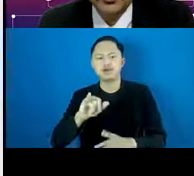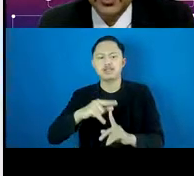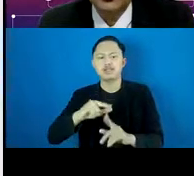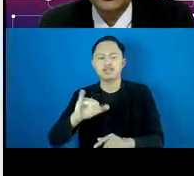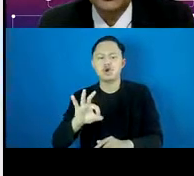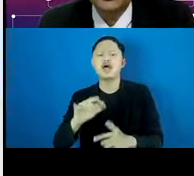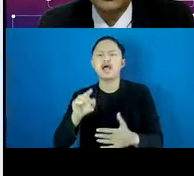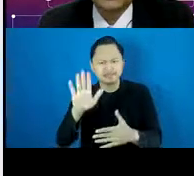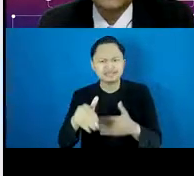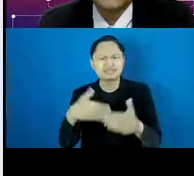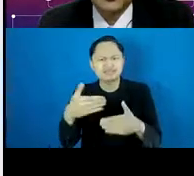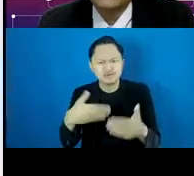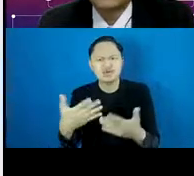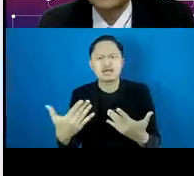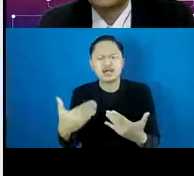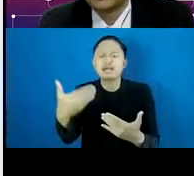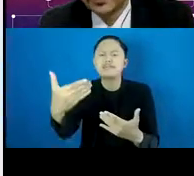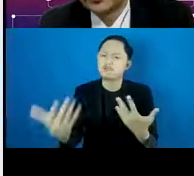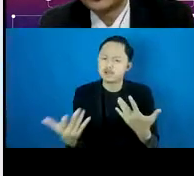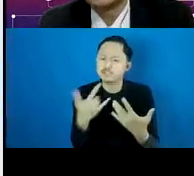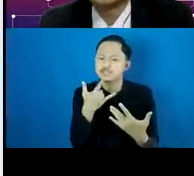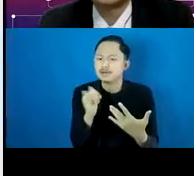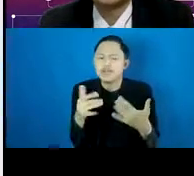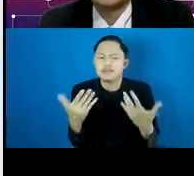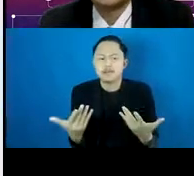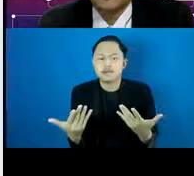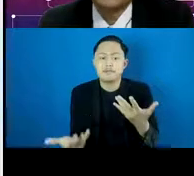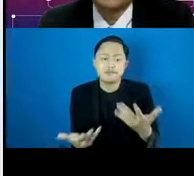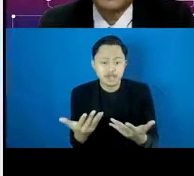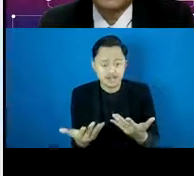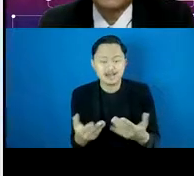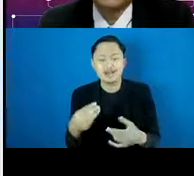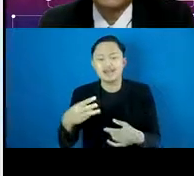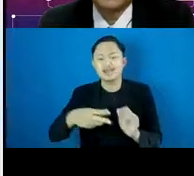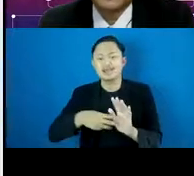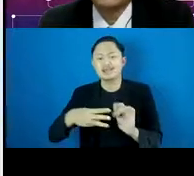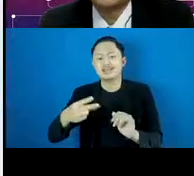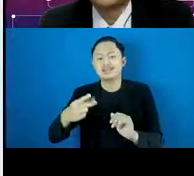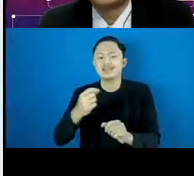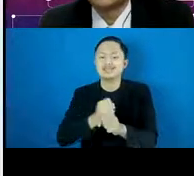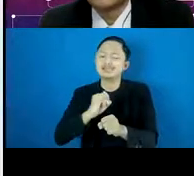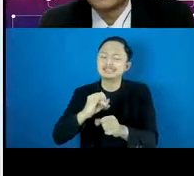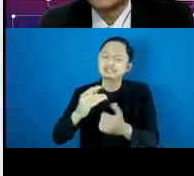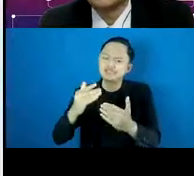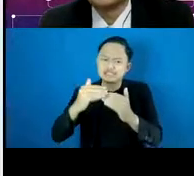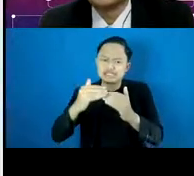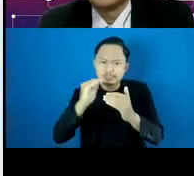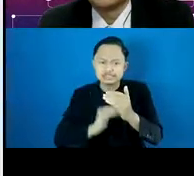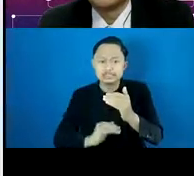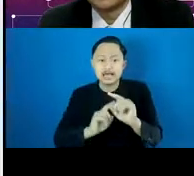studies going on. This has much lower energy density. However, it can take a very